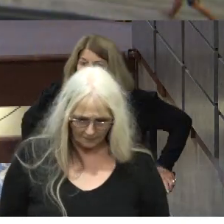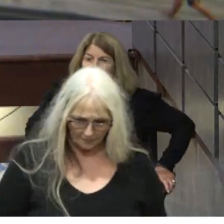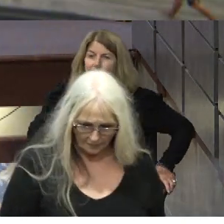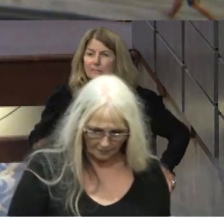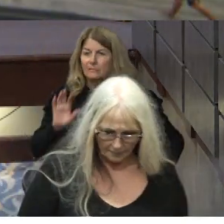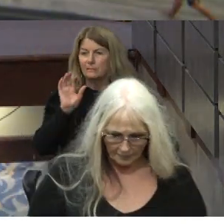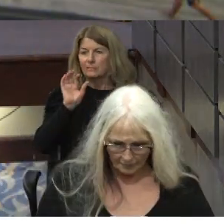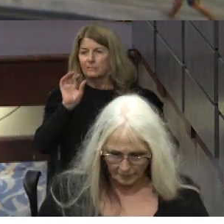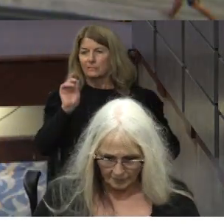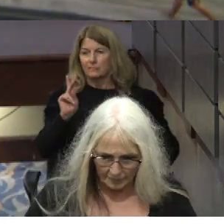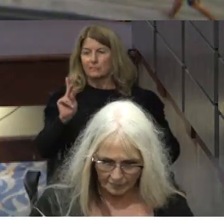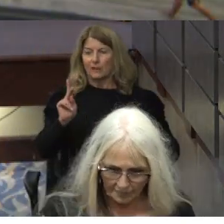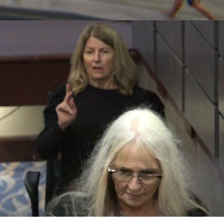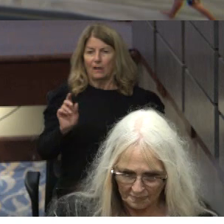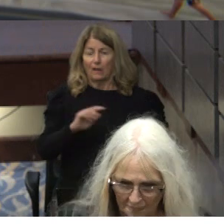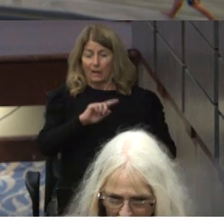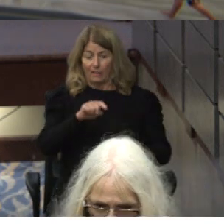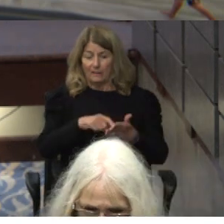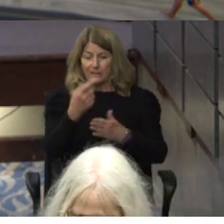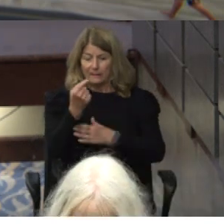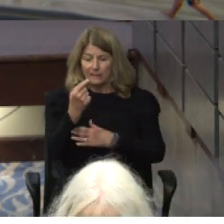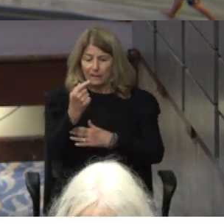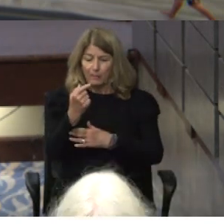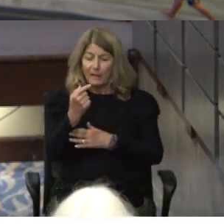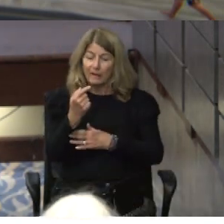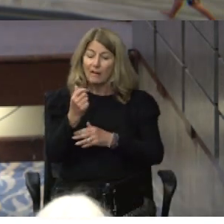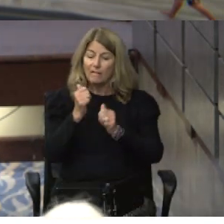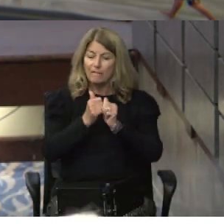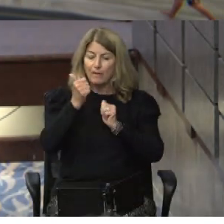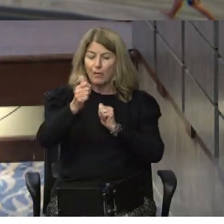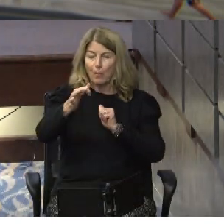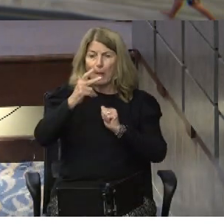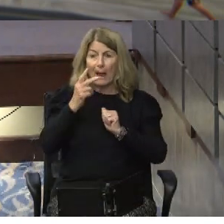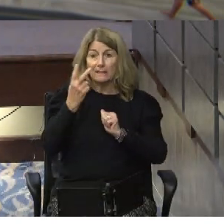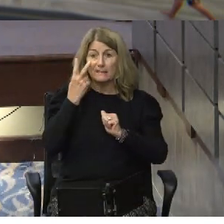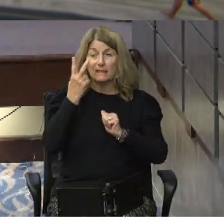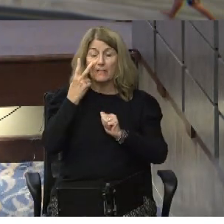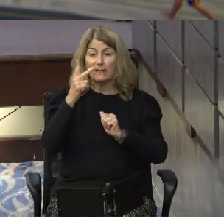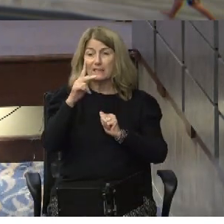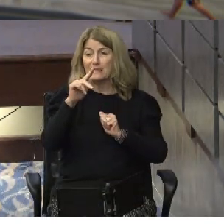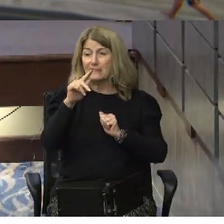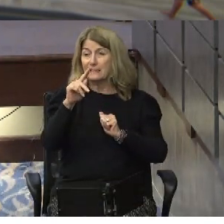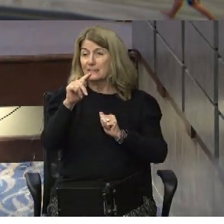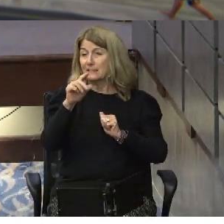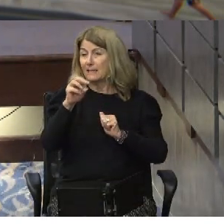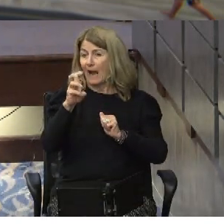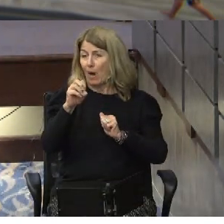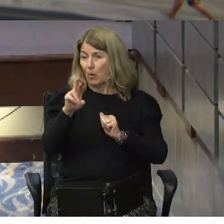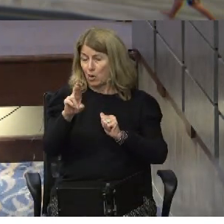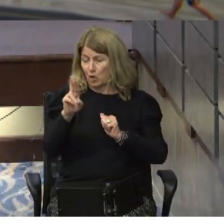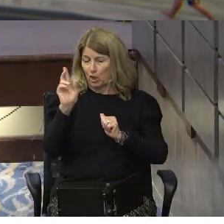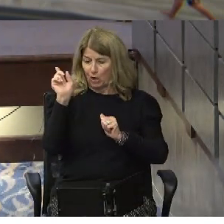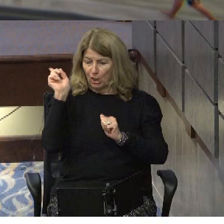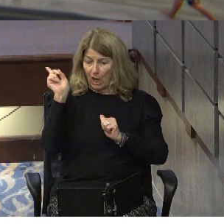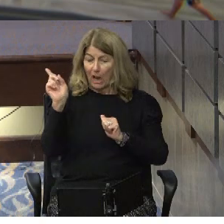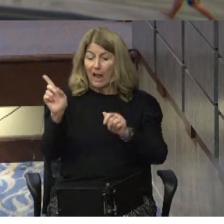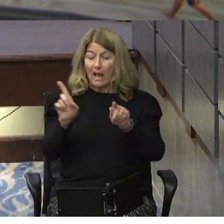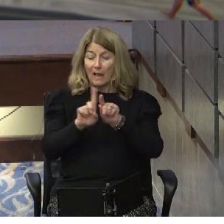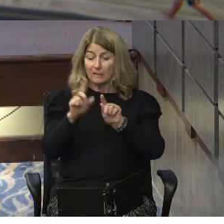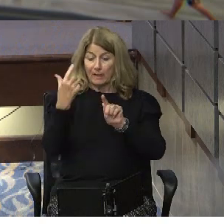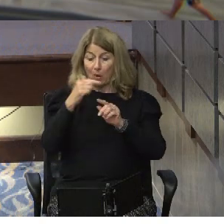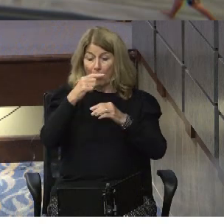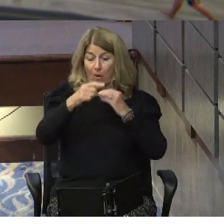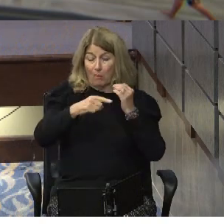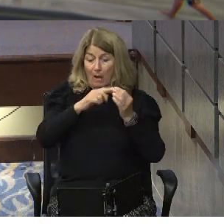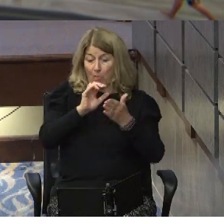Okay, and this is a little bit further back. You see the tower on the east. And as we come around that U